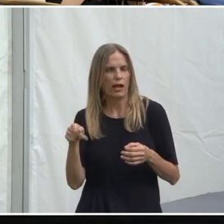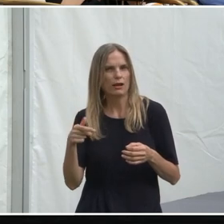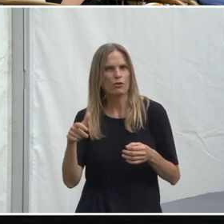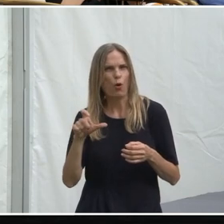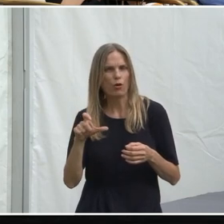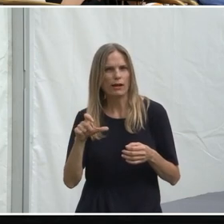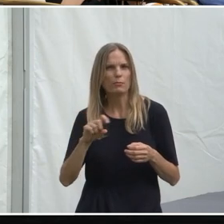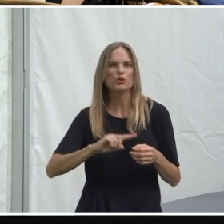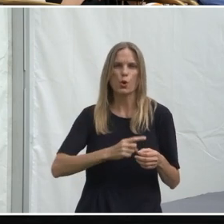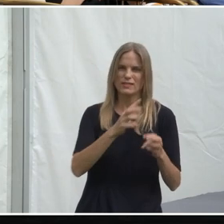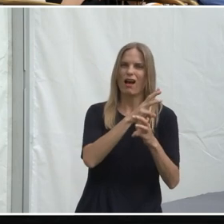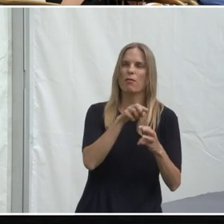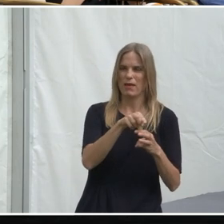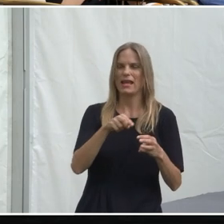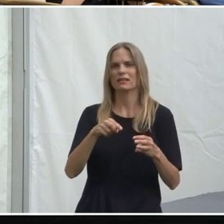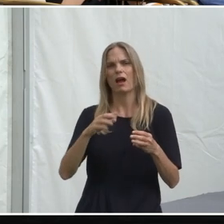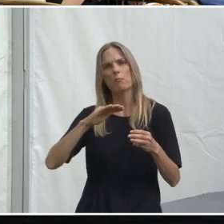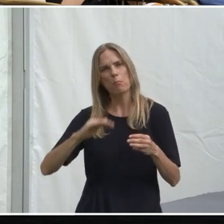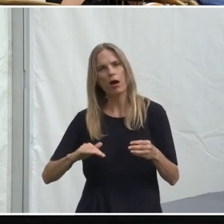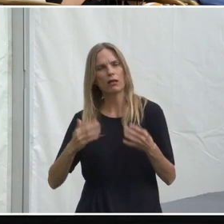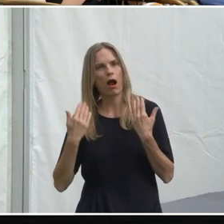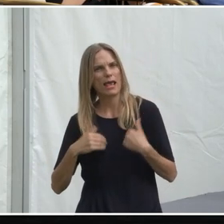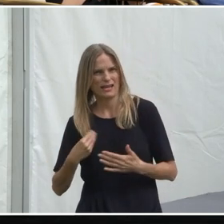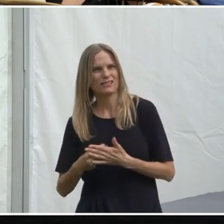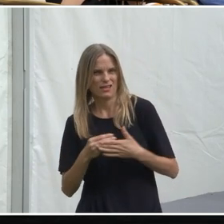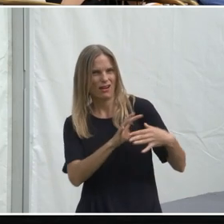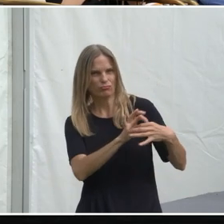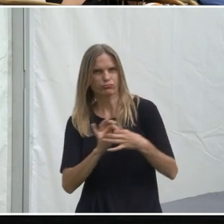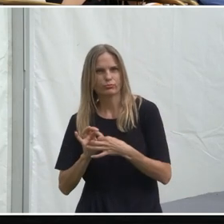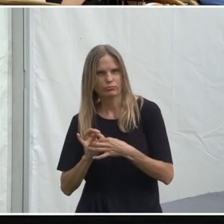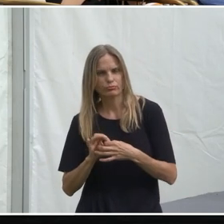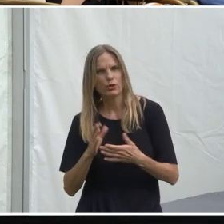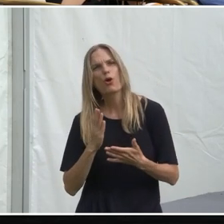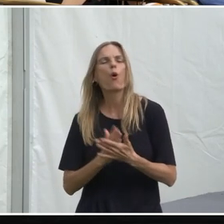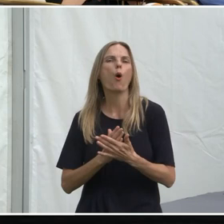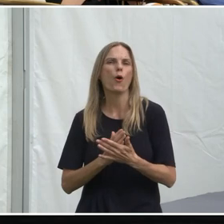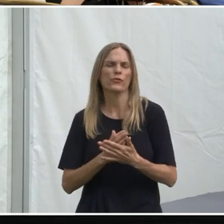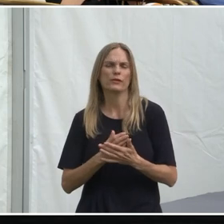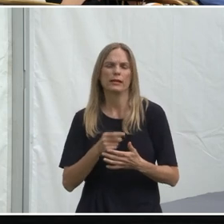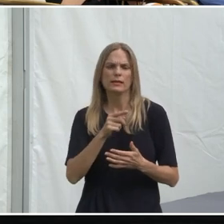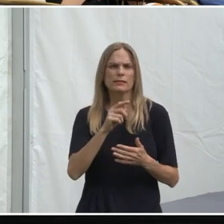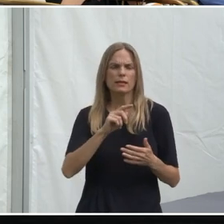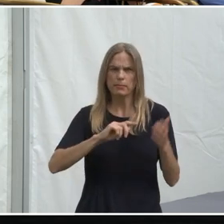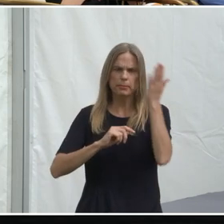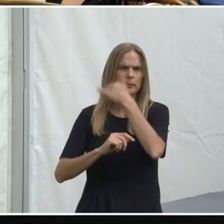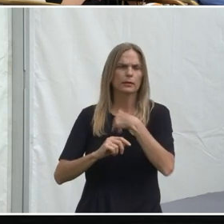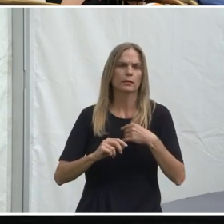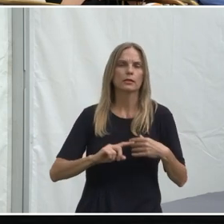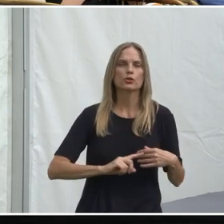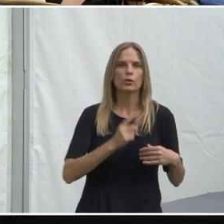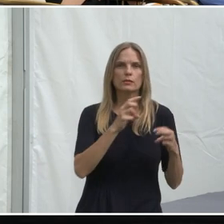be able to, in their own perception, to live up to whatever sort of glamorized ideals that they are being presented